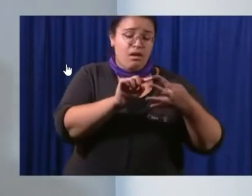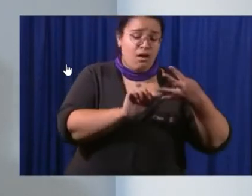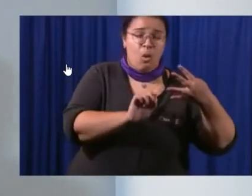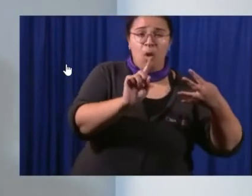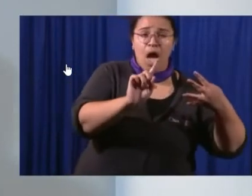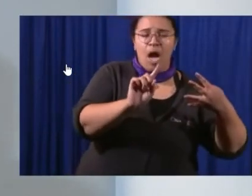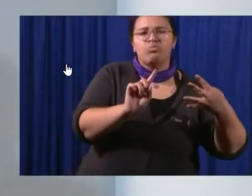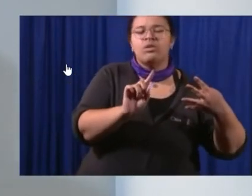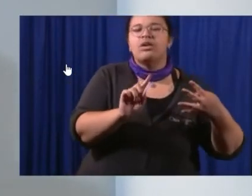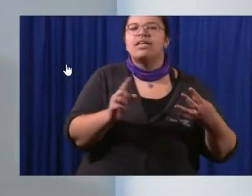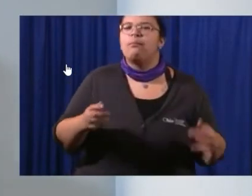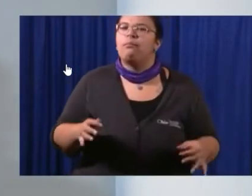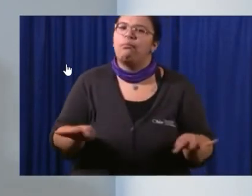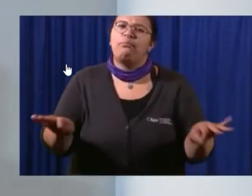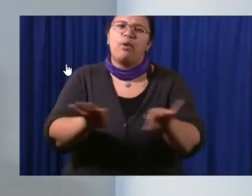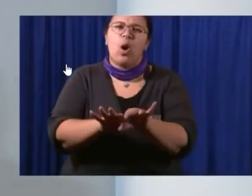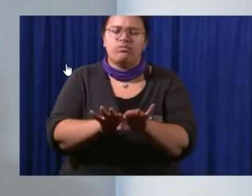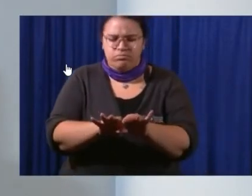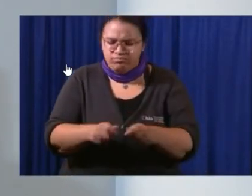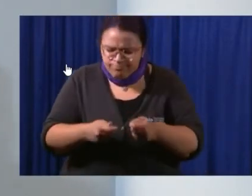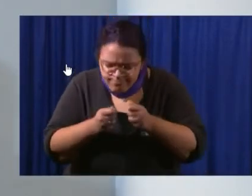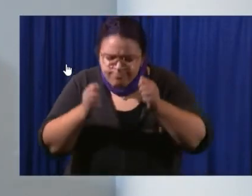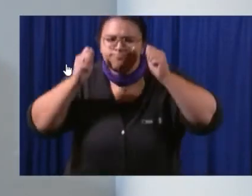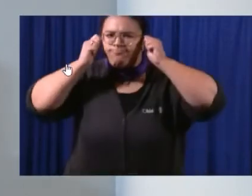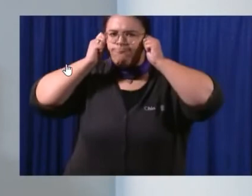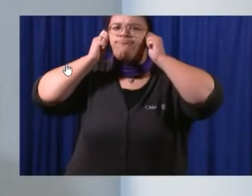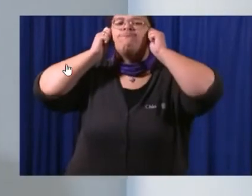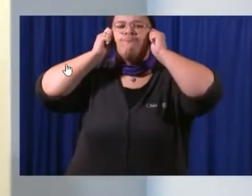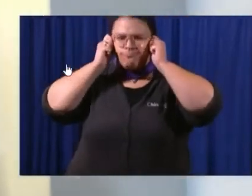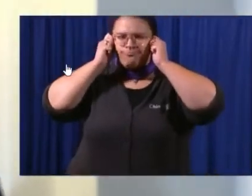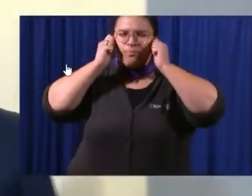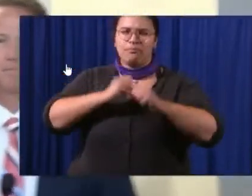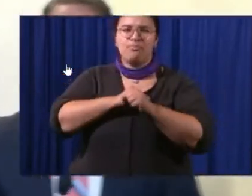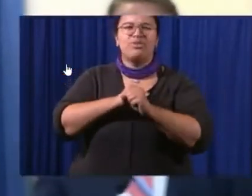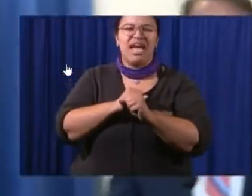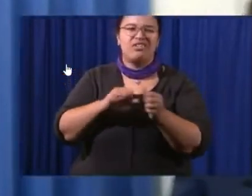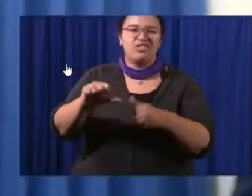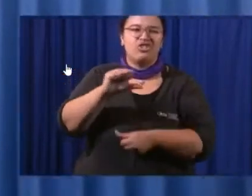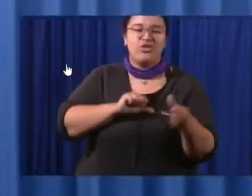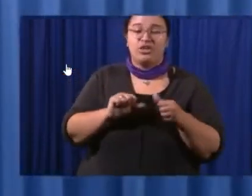covering is a good thing, no matter what the color of your county is.